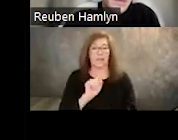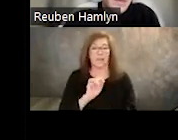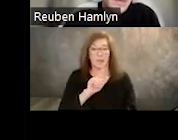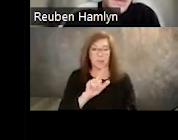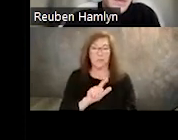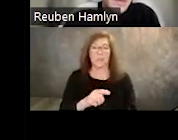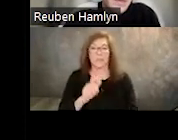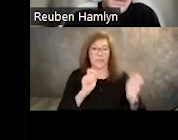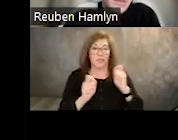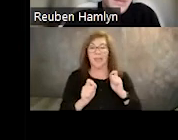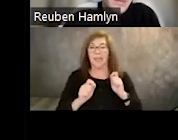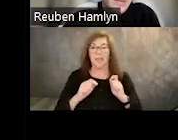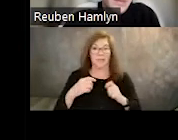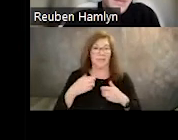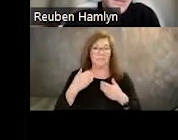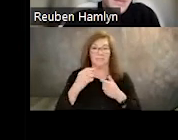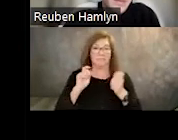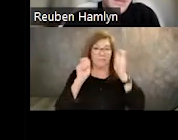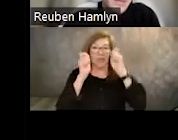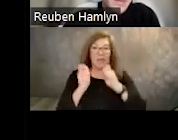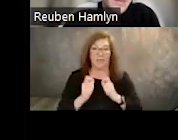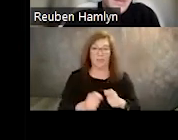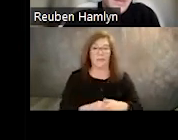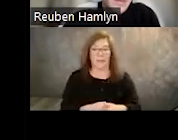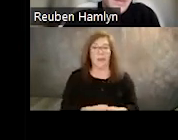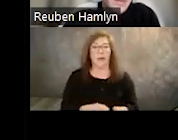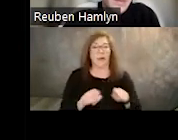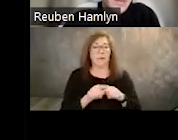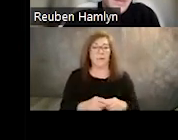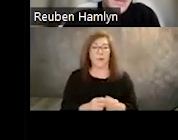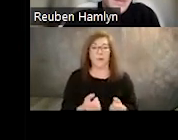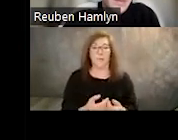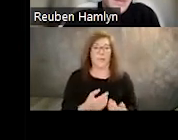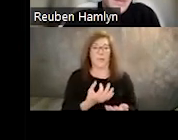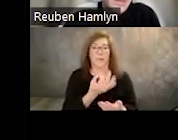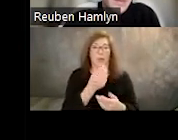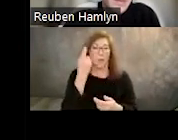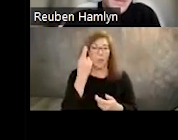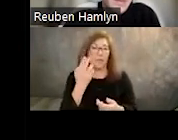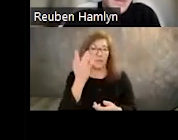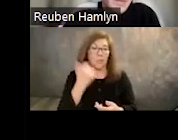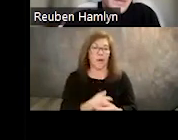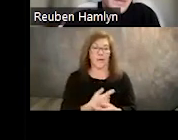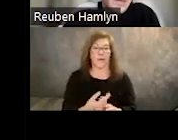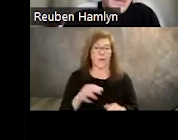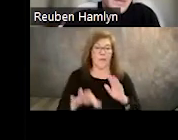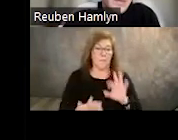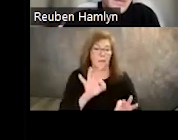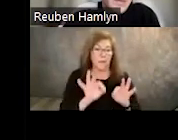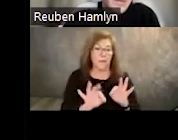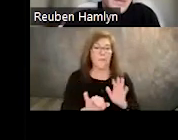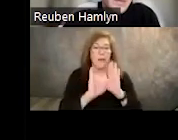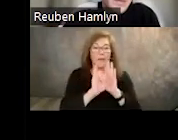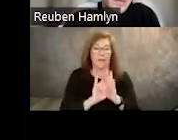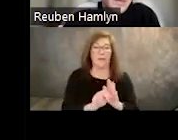change constantly and it could be also a number of factors why it only pick up the identity